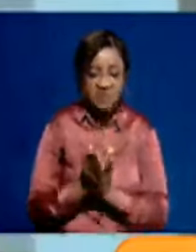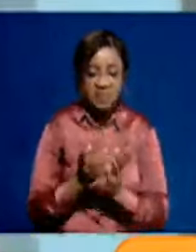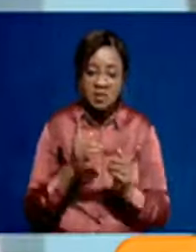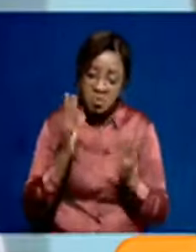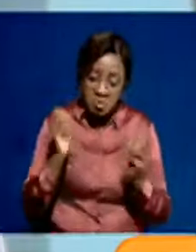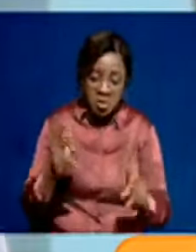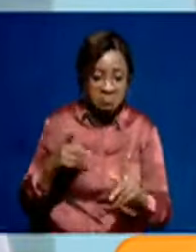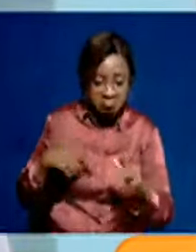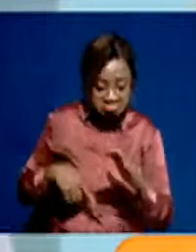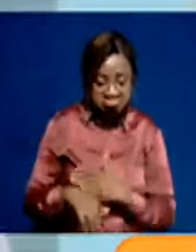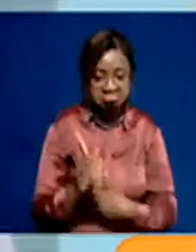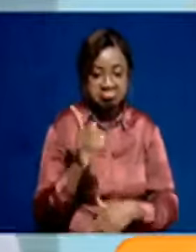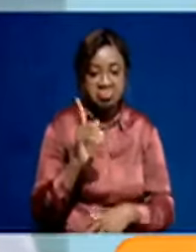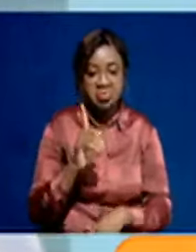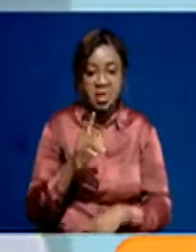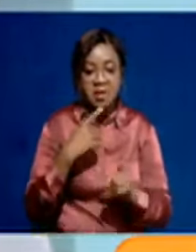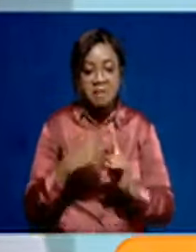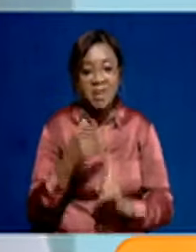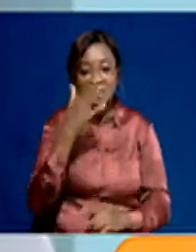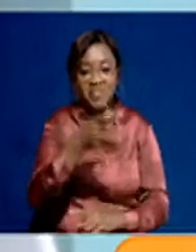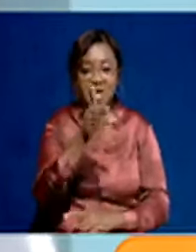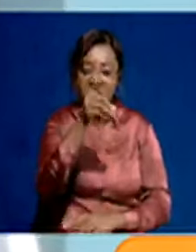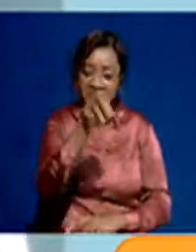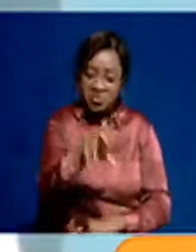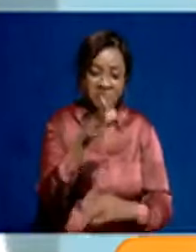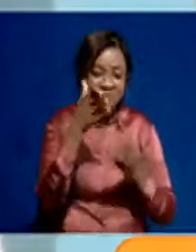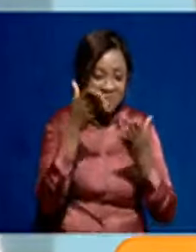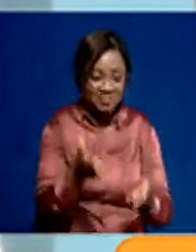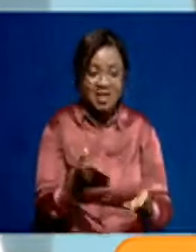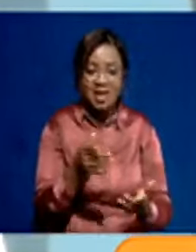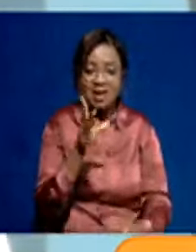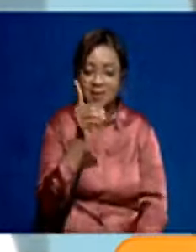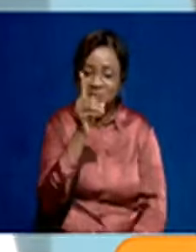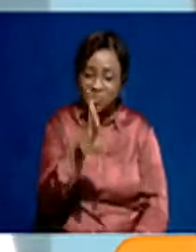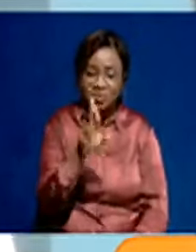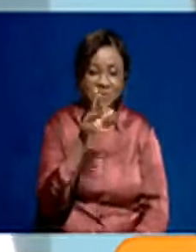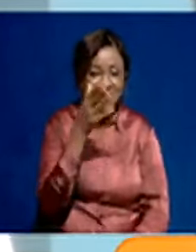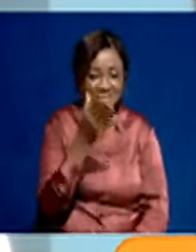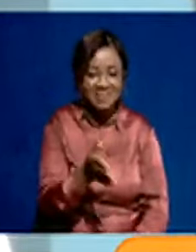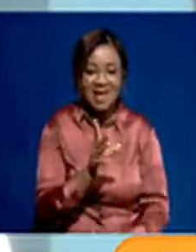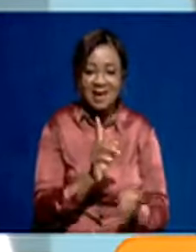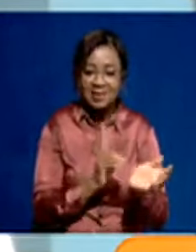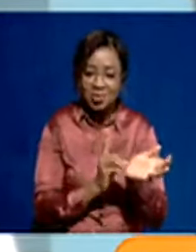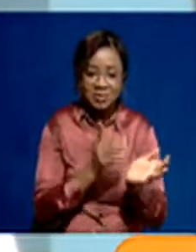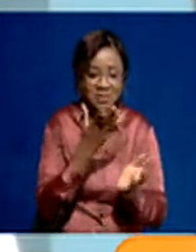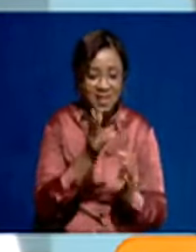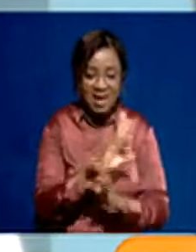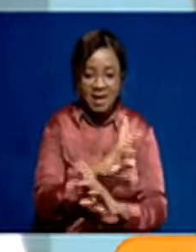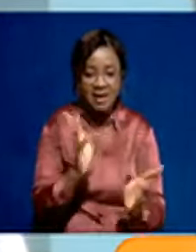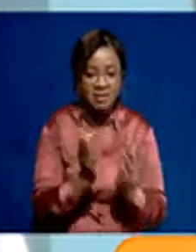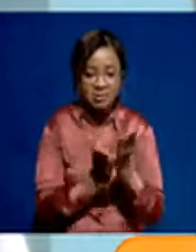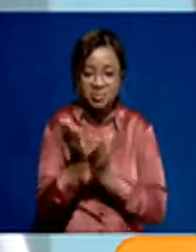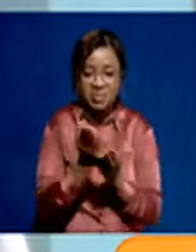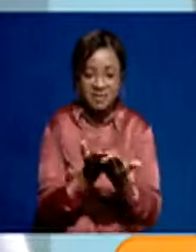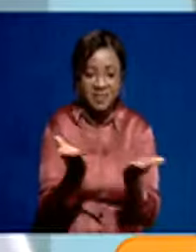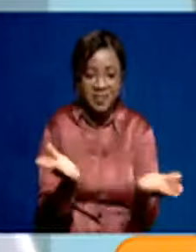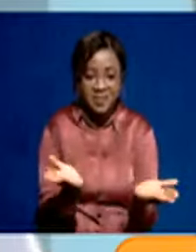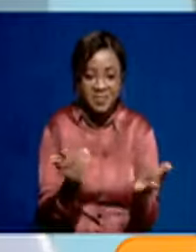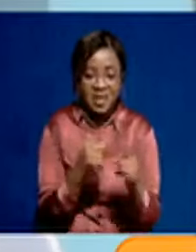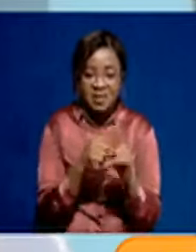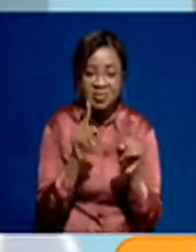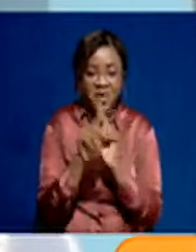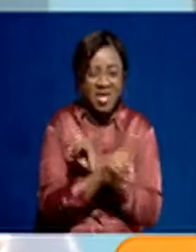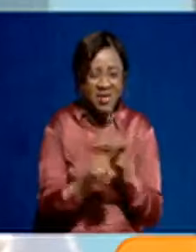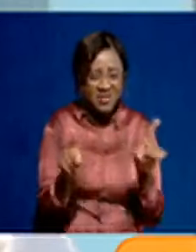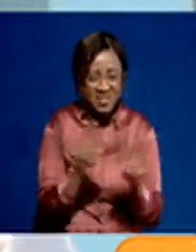waliingia. Na daktari alikuwepo, ambaye alikuwa tayari kuwahudumia. Kwa hivyo, mambo haya